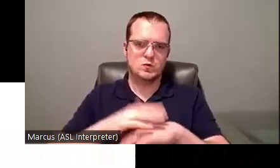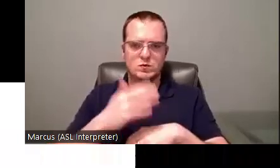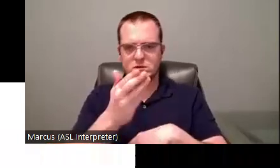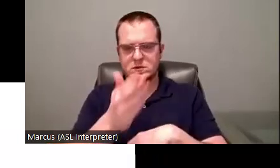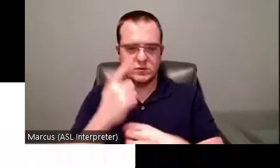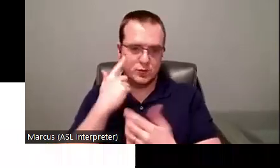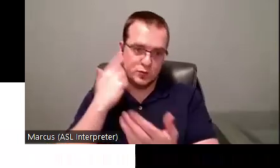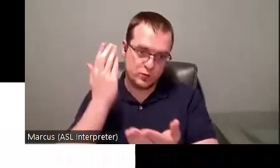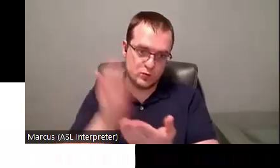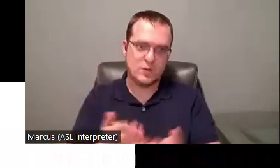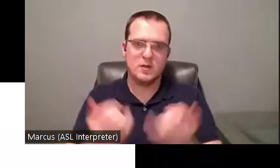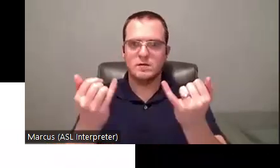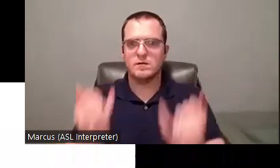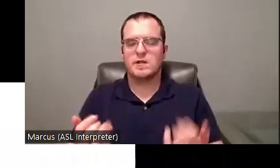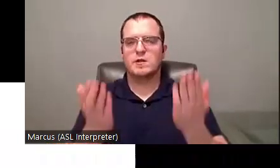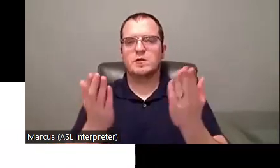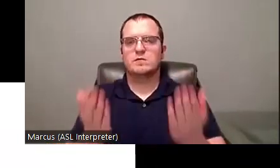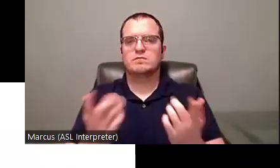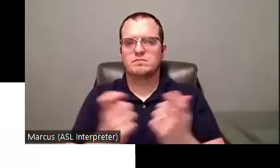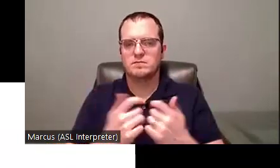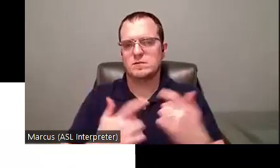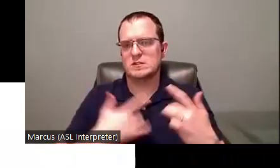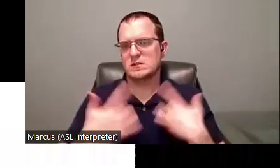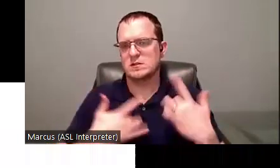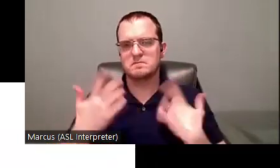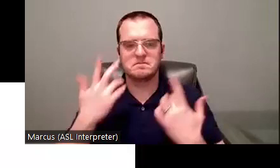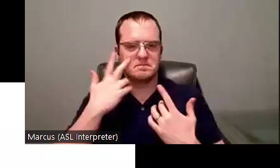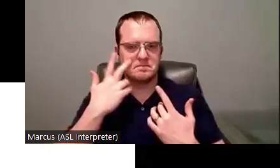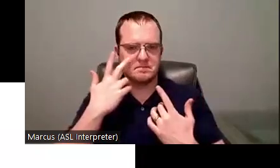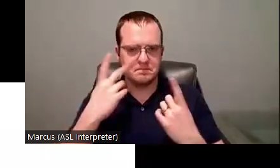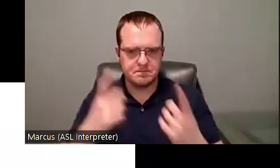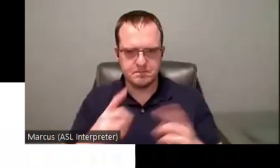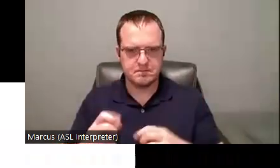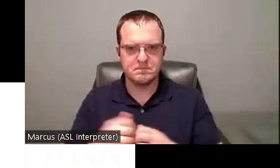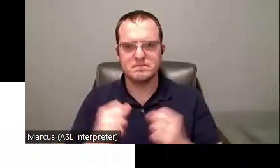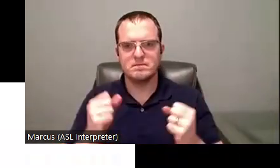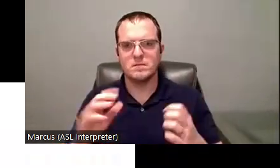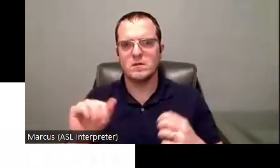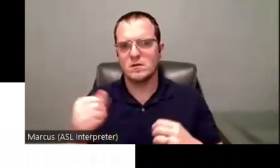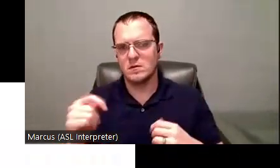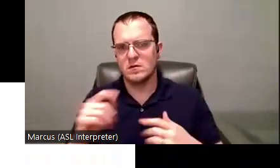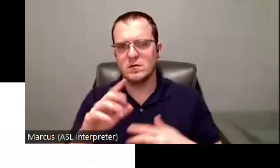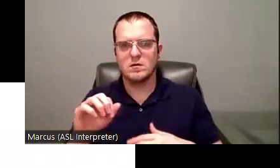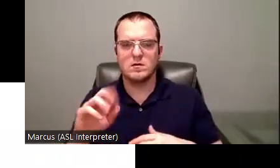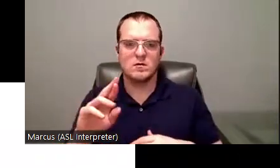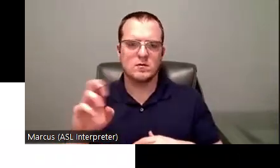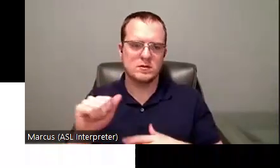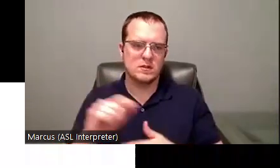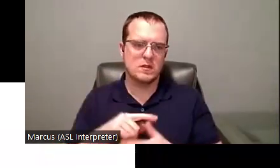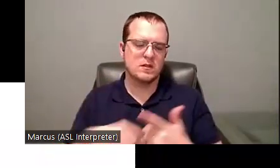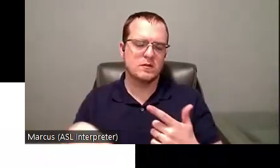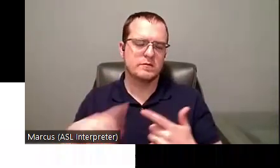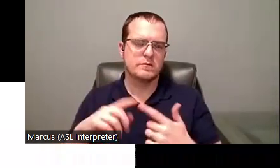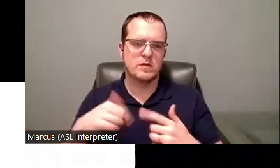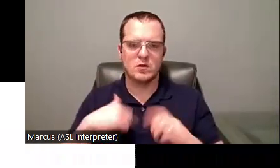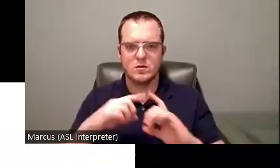point. It's incredibly exciting. You know, and the law department, the real estate department, our